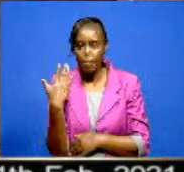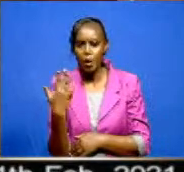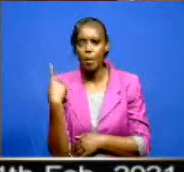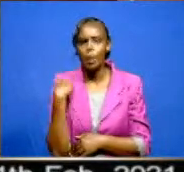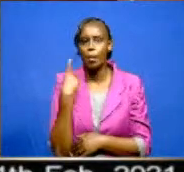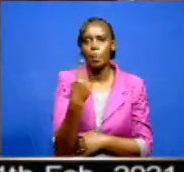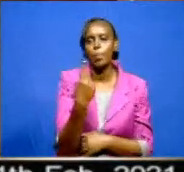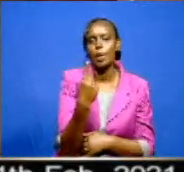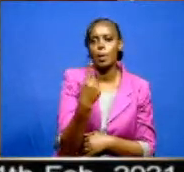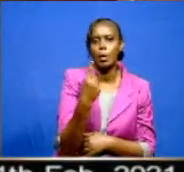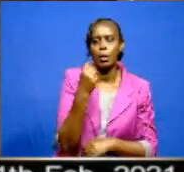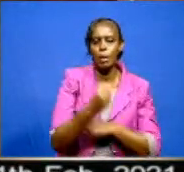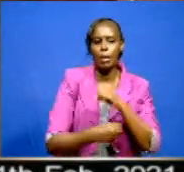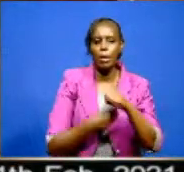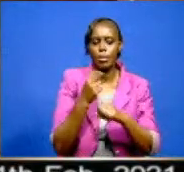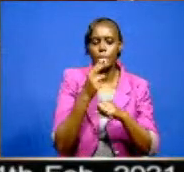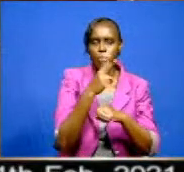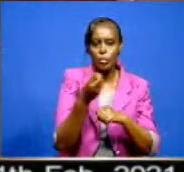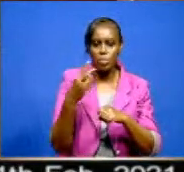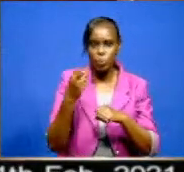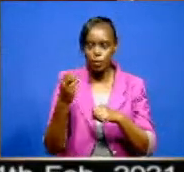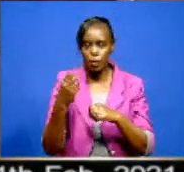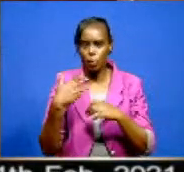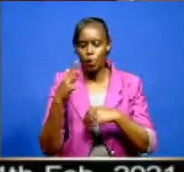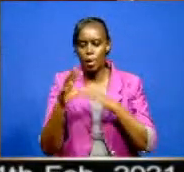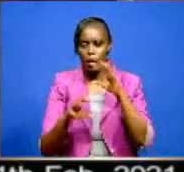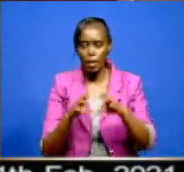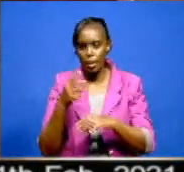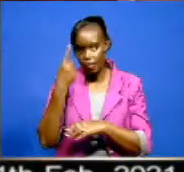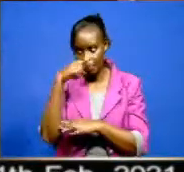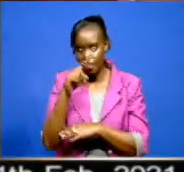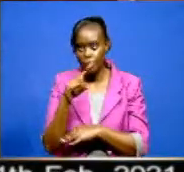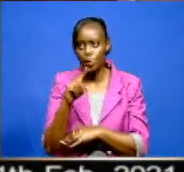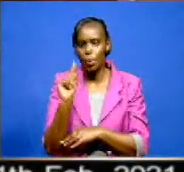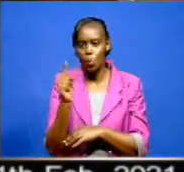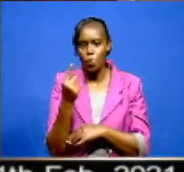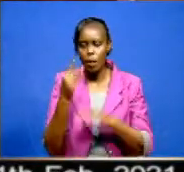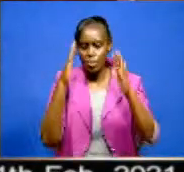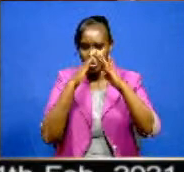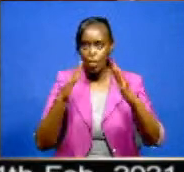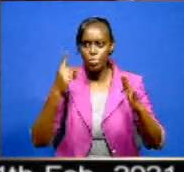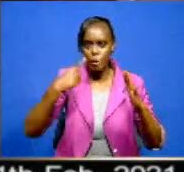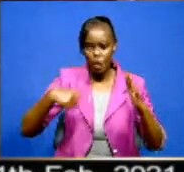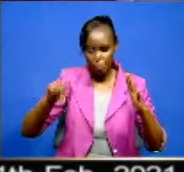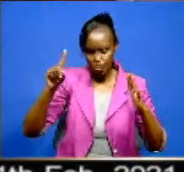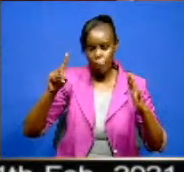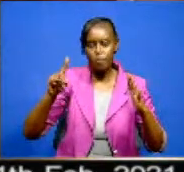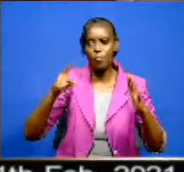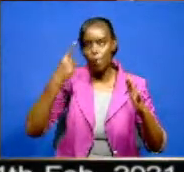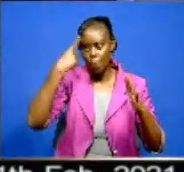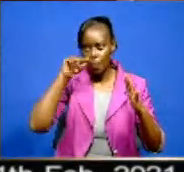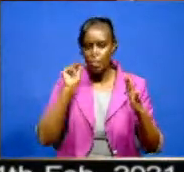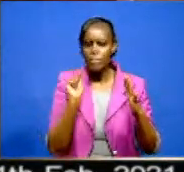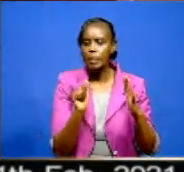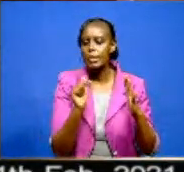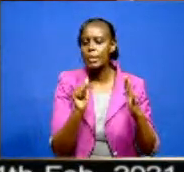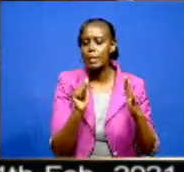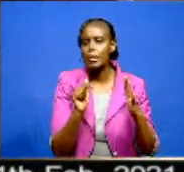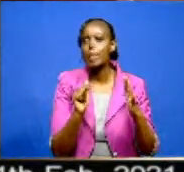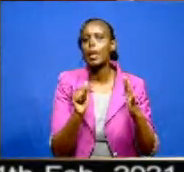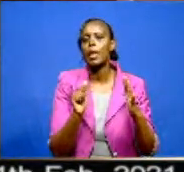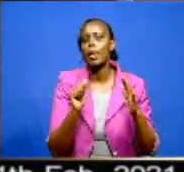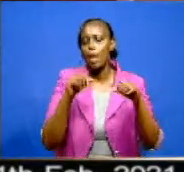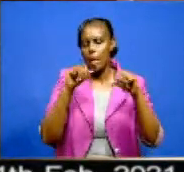of 2020 on wildlife policy. Madam Speaker, once this House approves this policy, it will enable